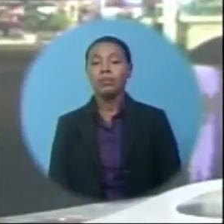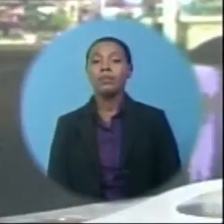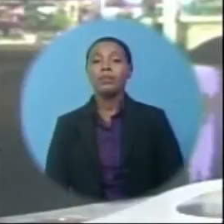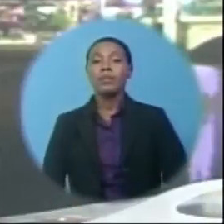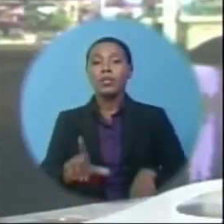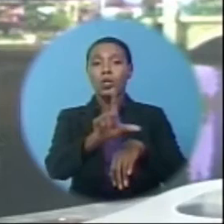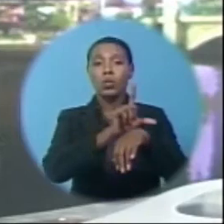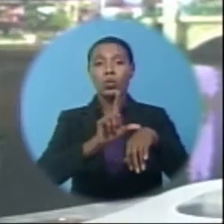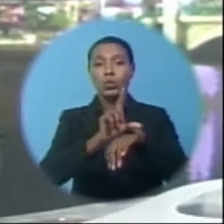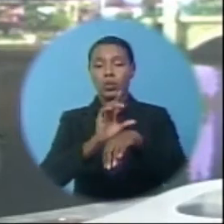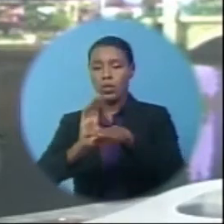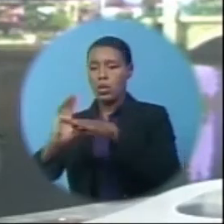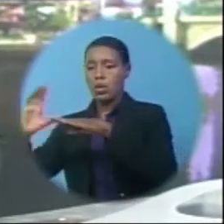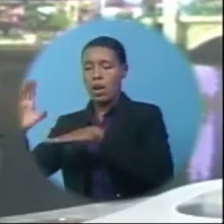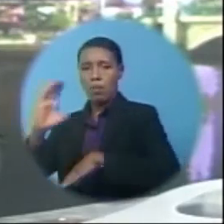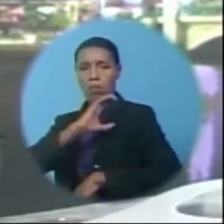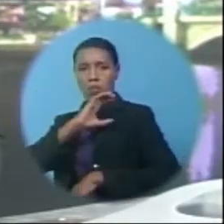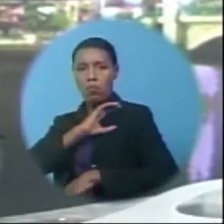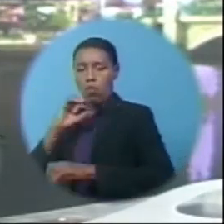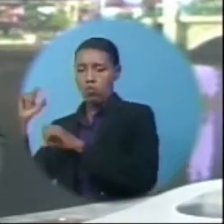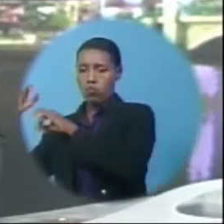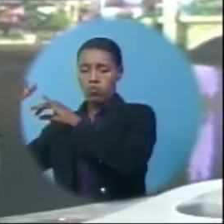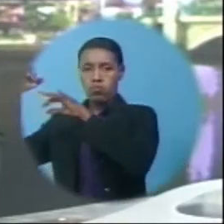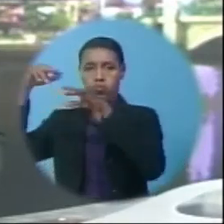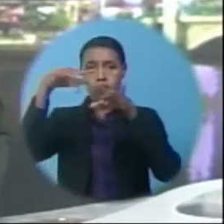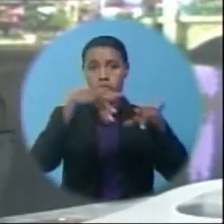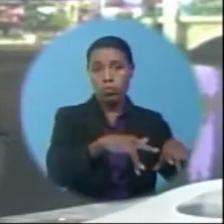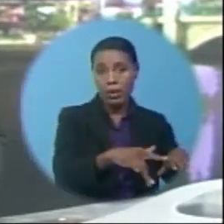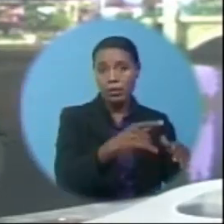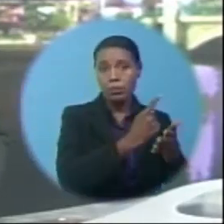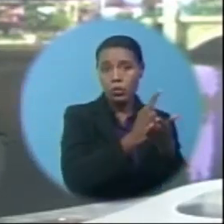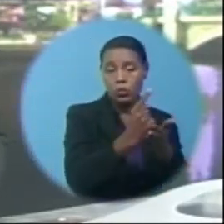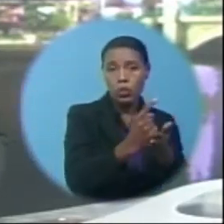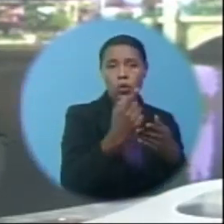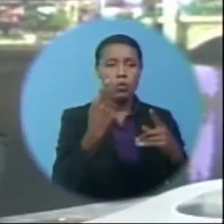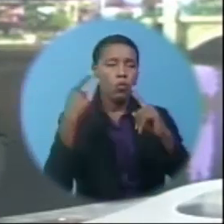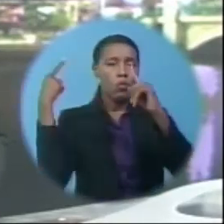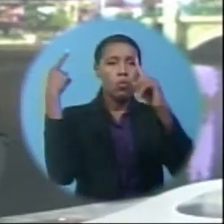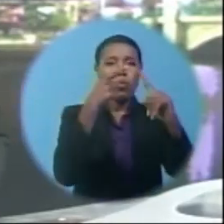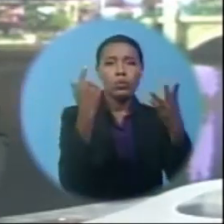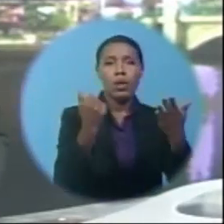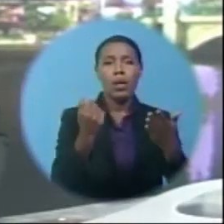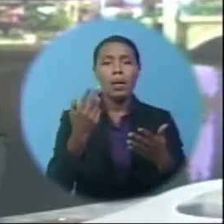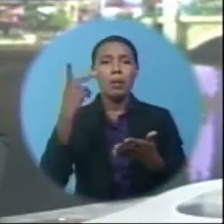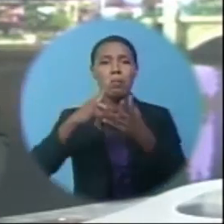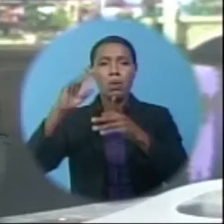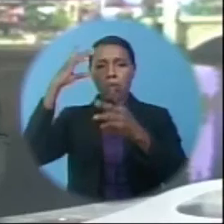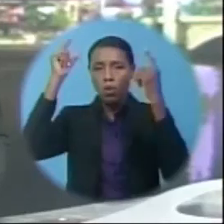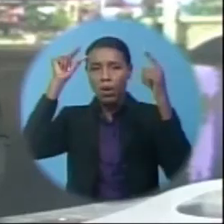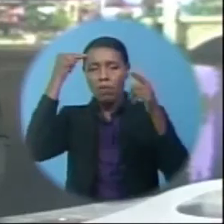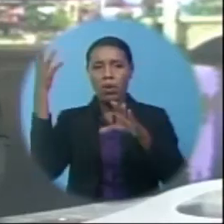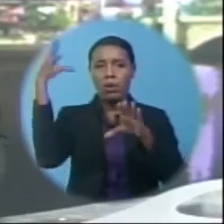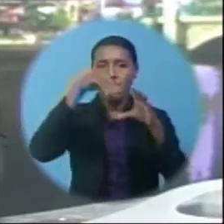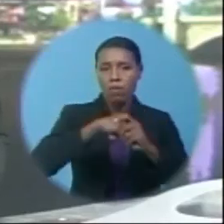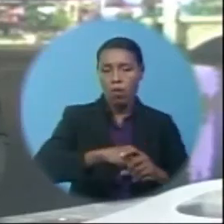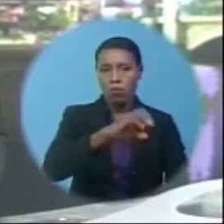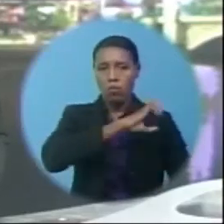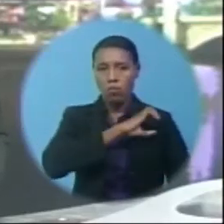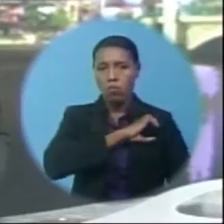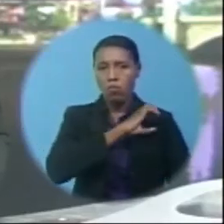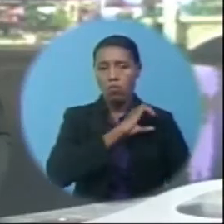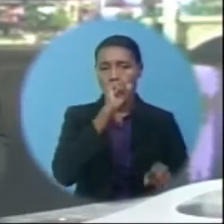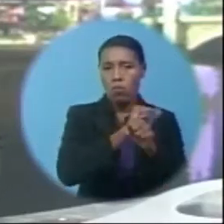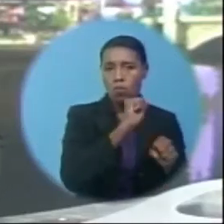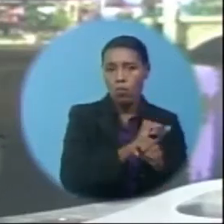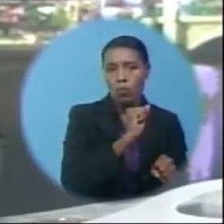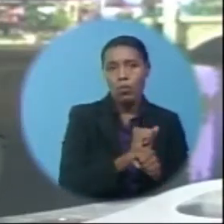Police officers from the Caribbean are meeting in St. Lucia this week, hoping to find a way to stamp out political divisiveness in policing. Members of the